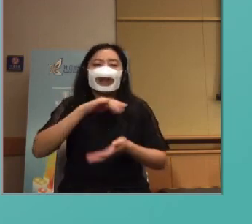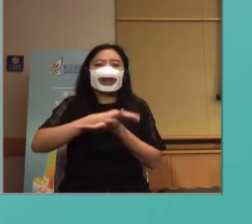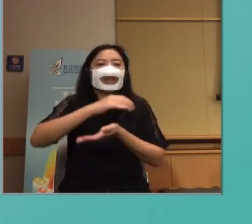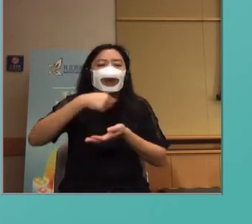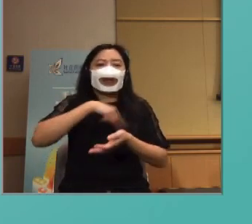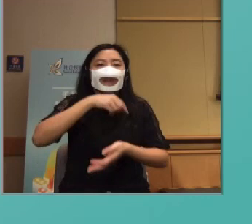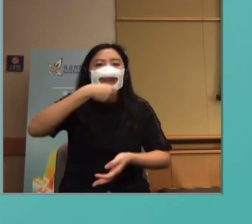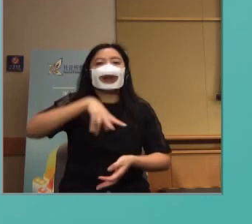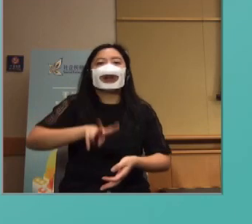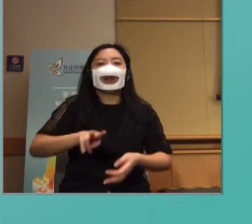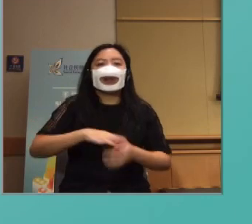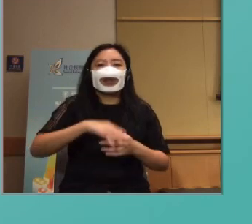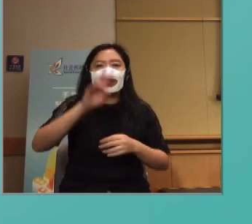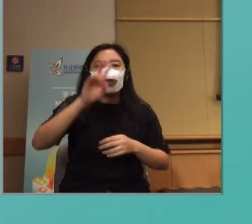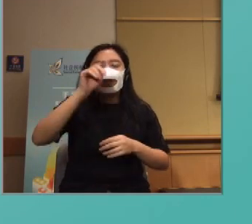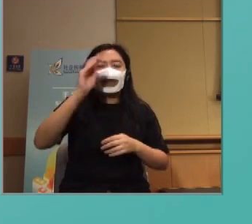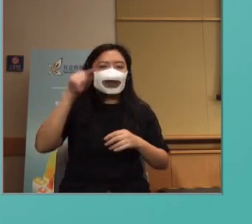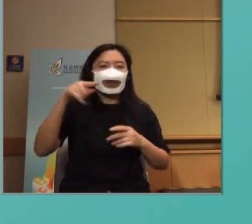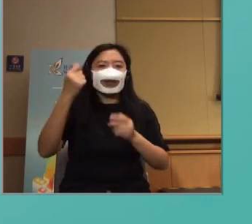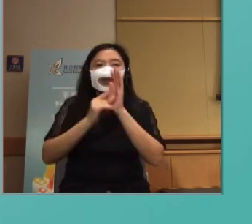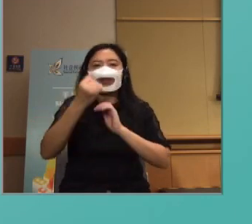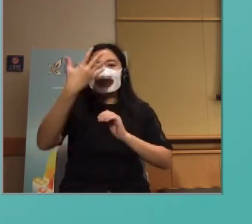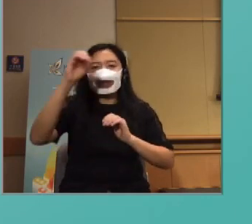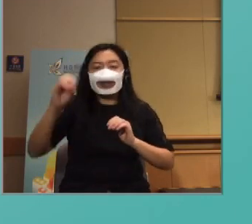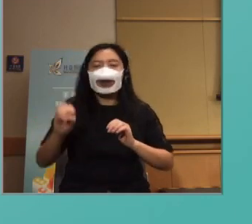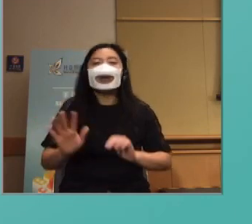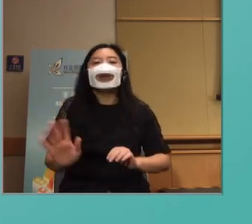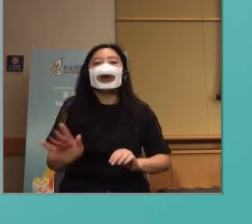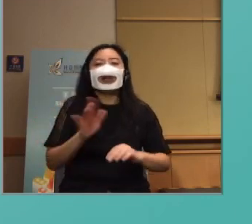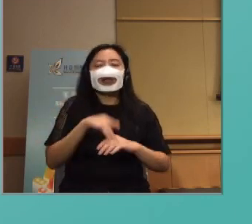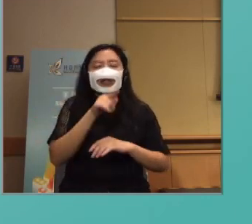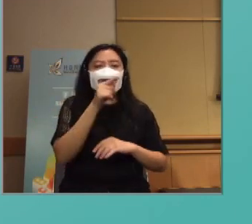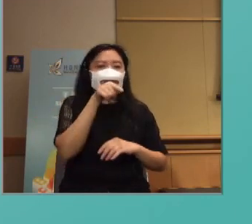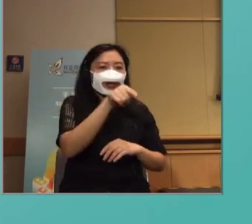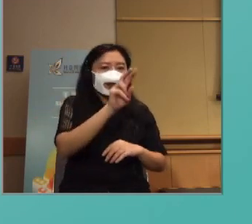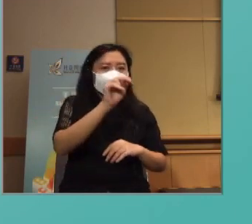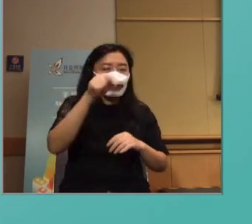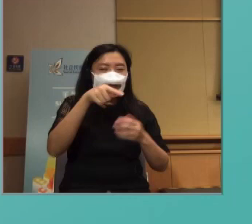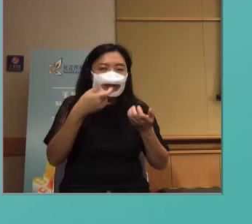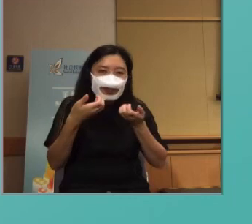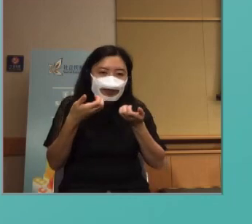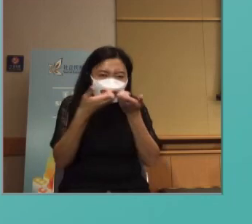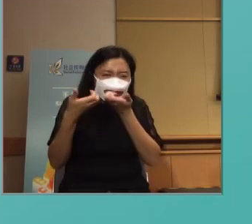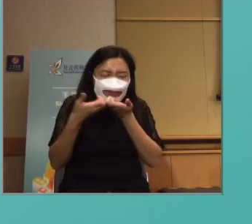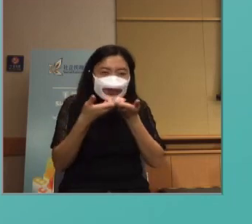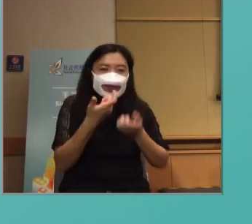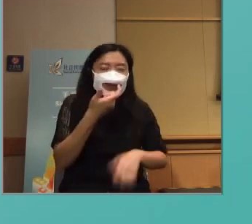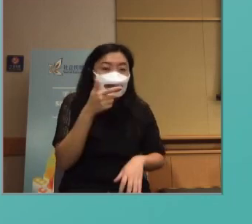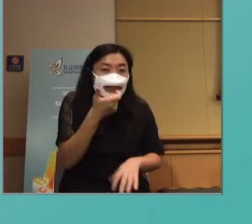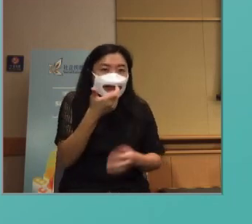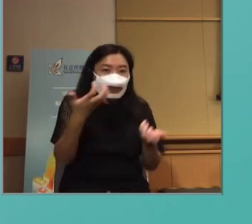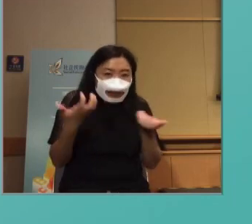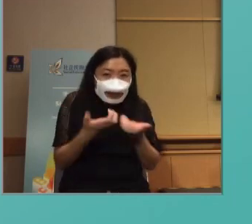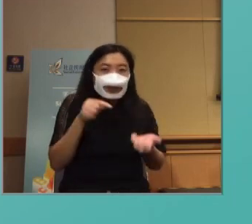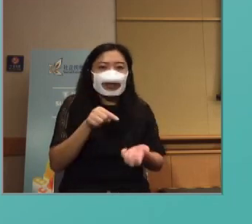think NFTs, in terms of asset value, if you this is before you even factor in